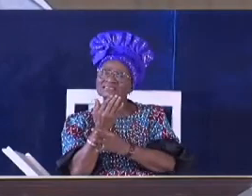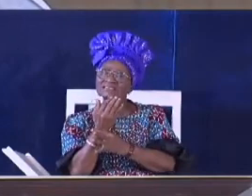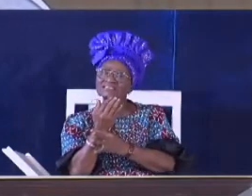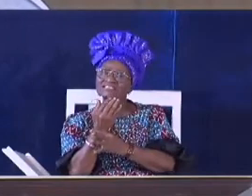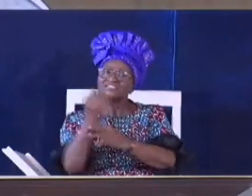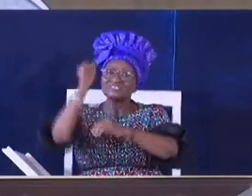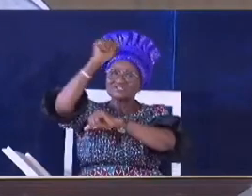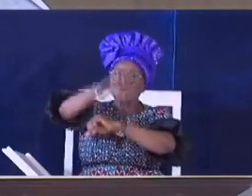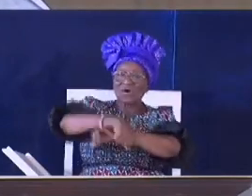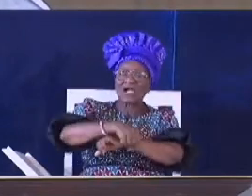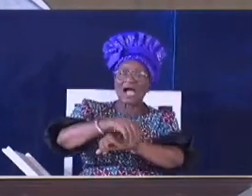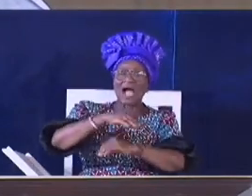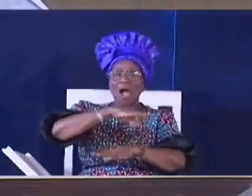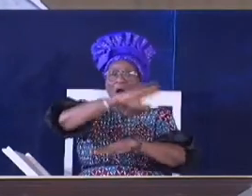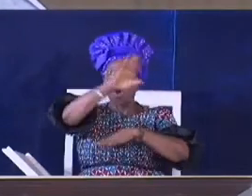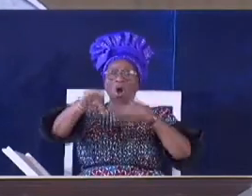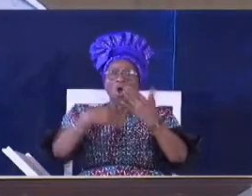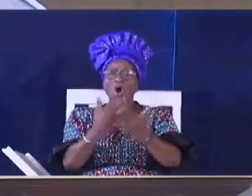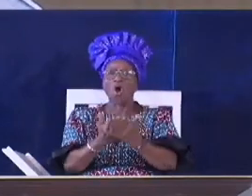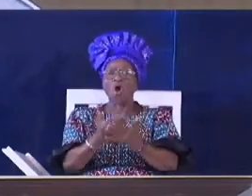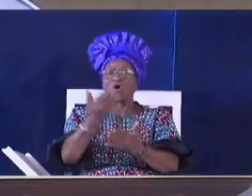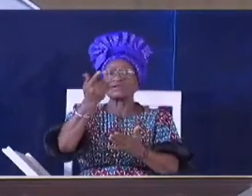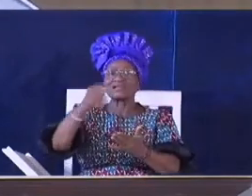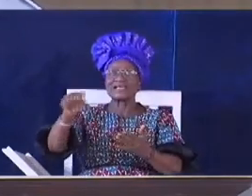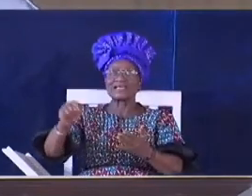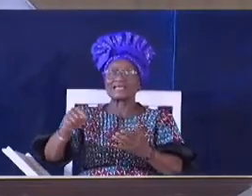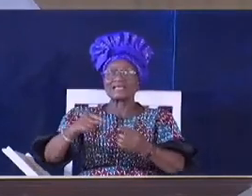subdued all the enemies.